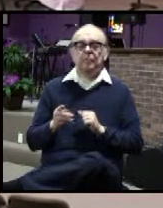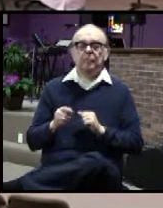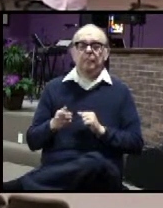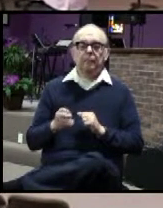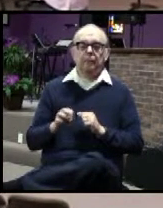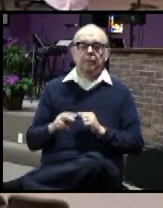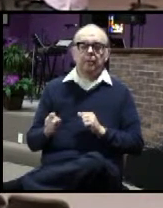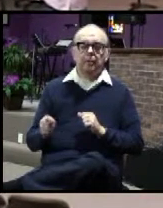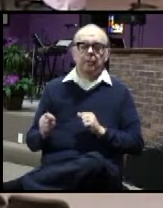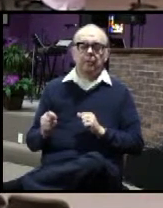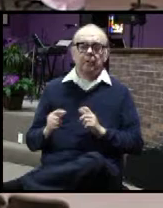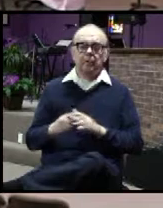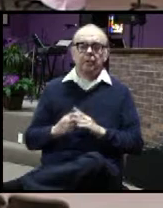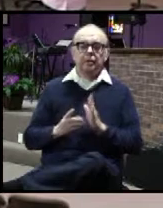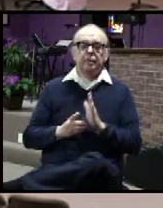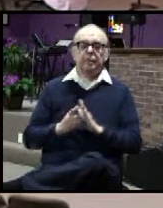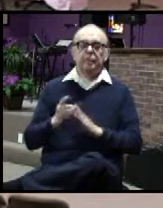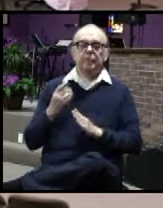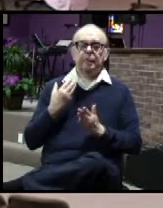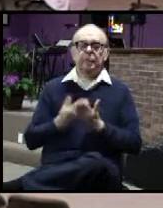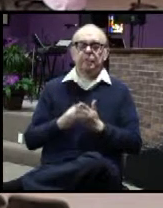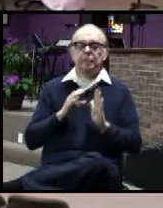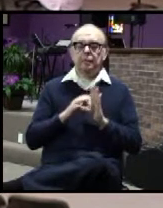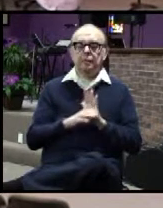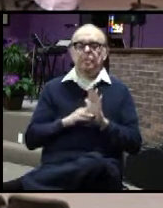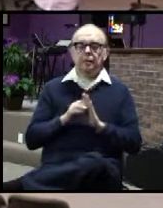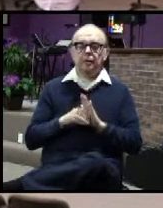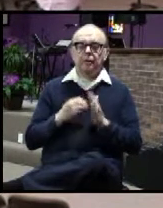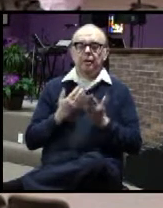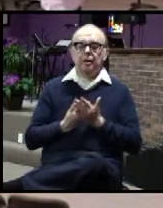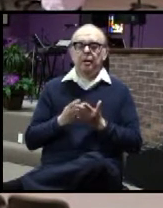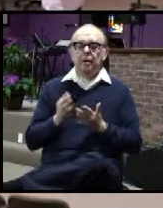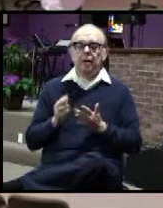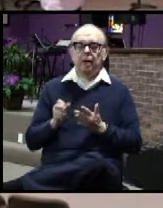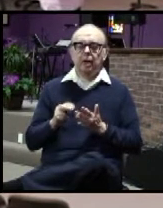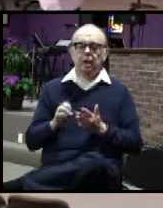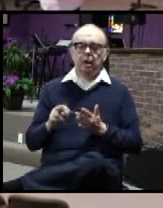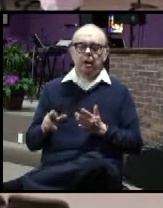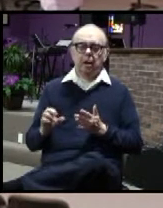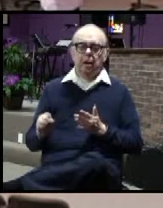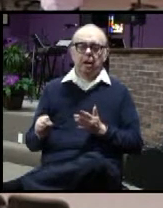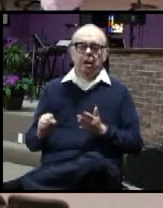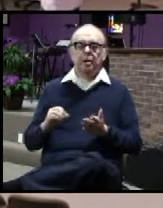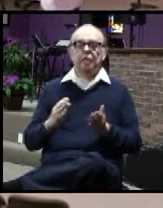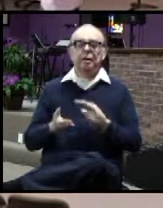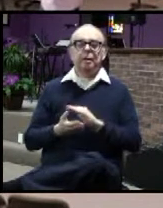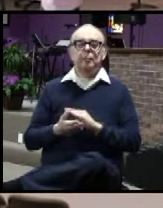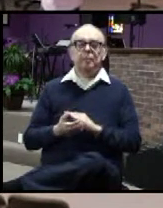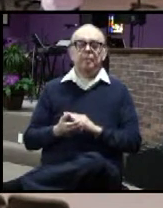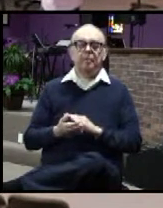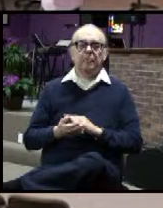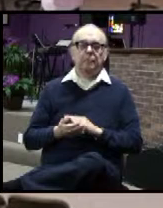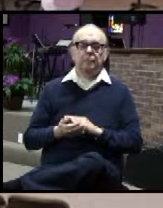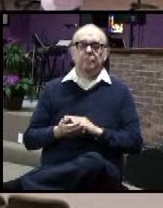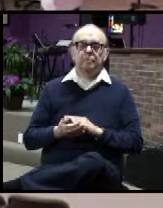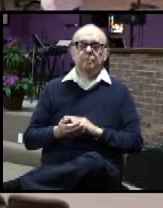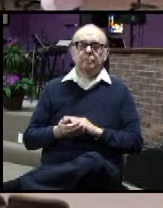We start developing good character, we start developing good manners, we start becoming